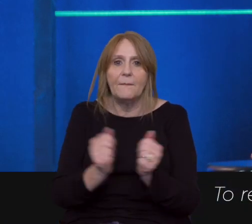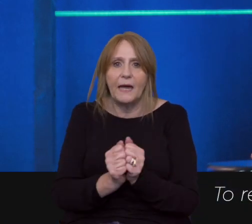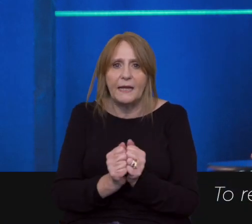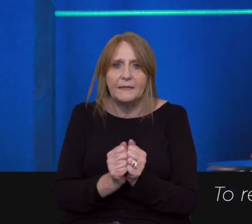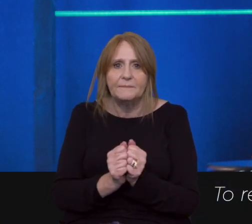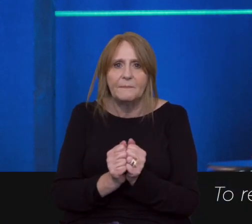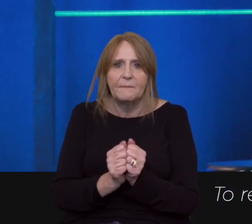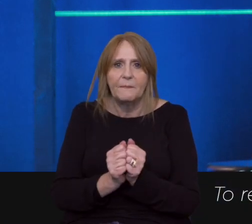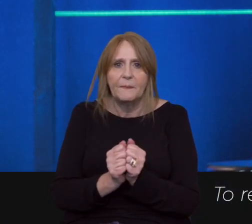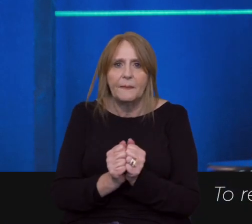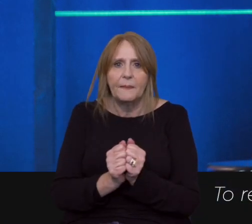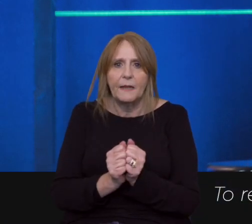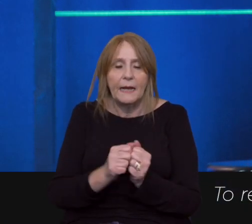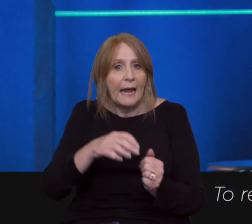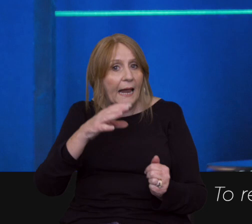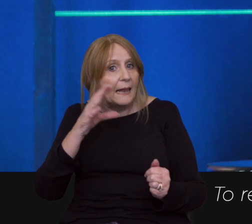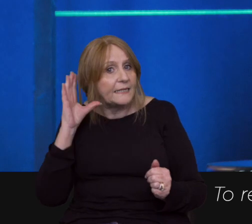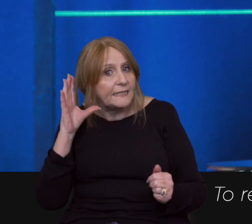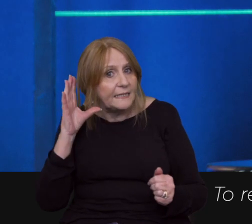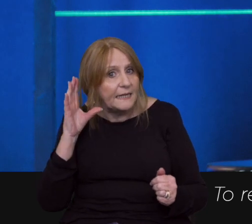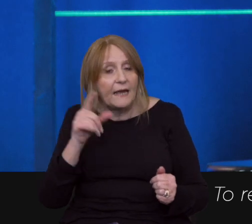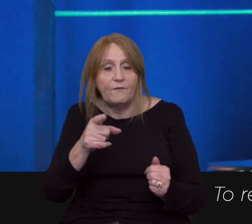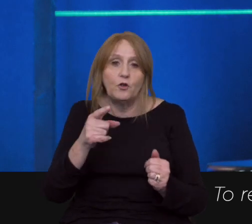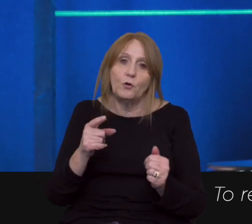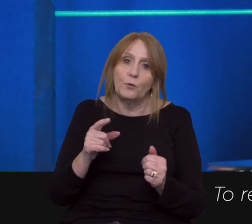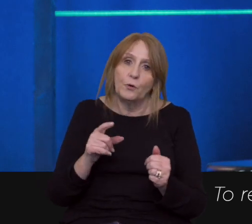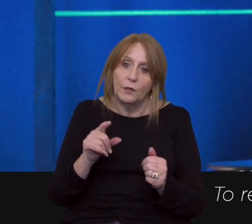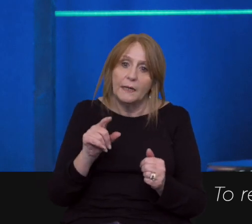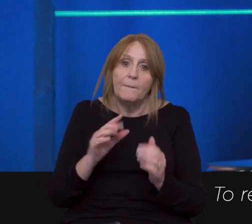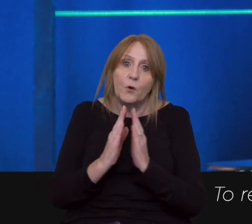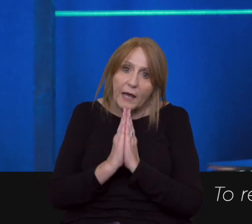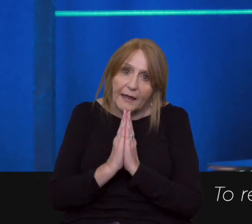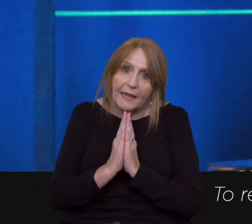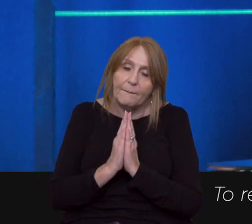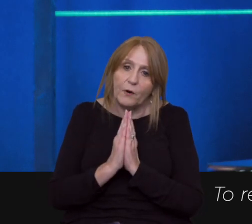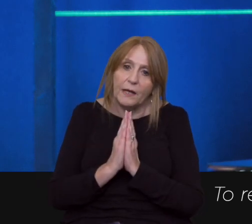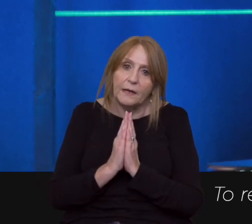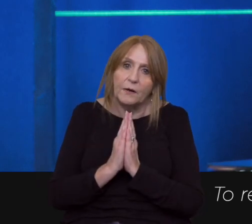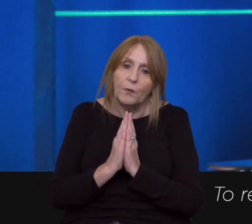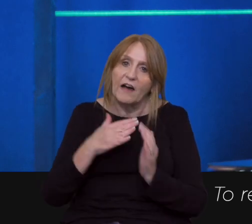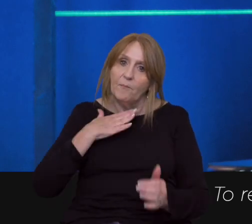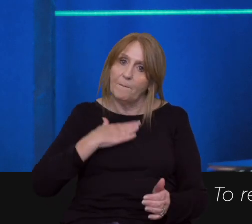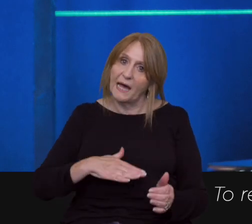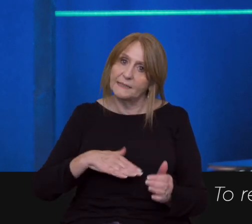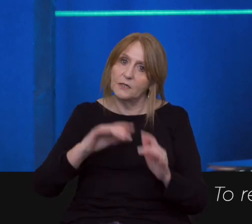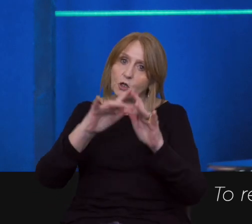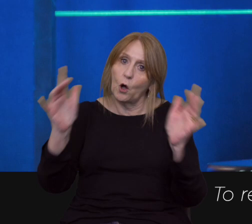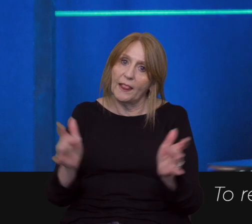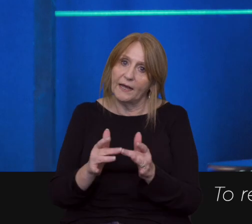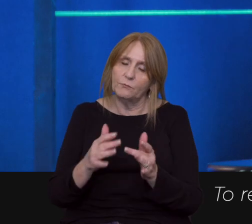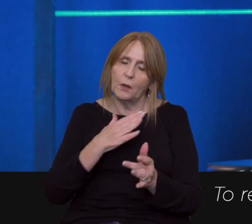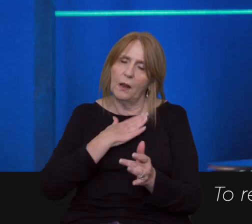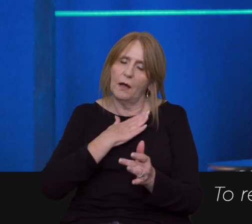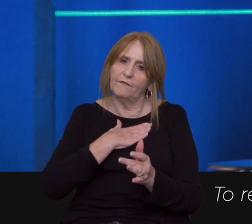maybe praying that prayer alongside me, calling on God with me, we have pastors online who would love to pray with you personally. So if